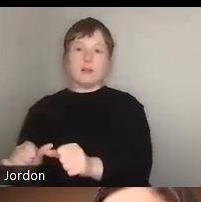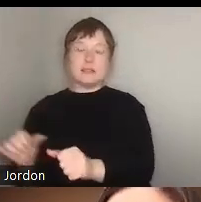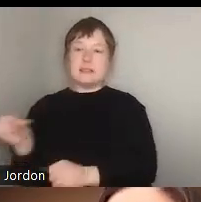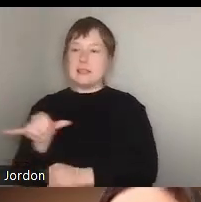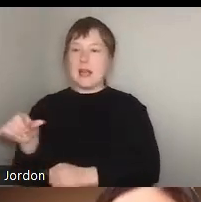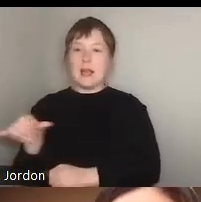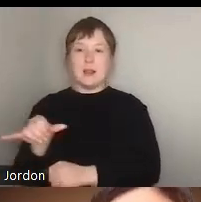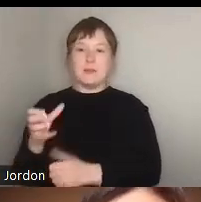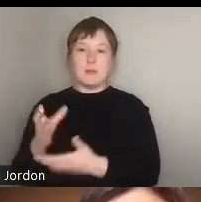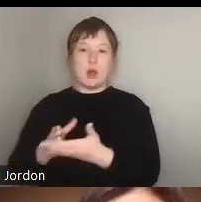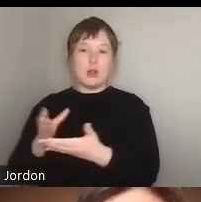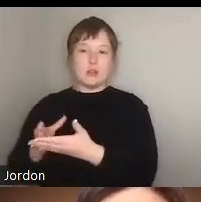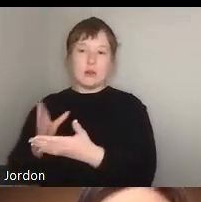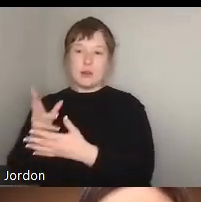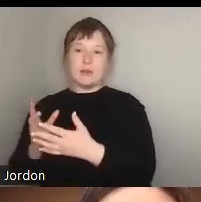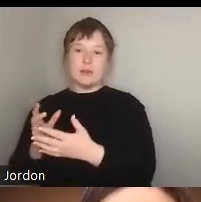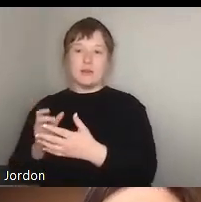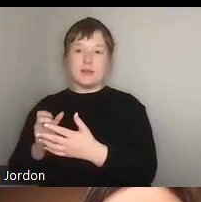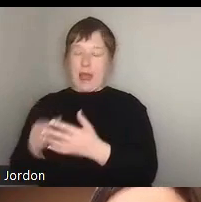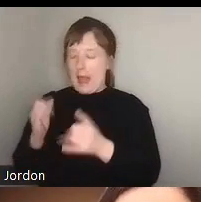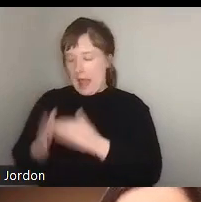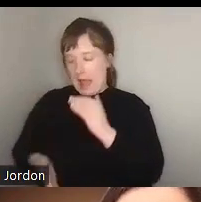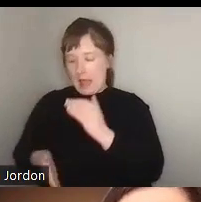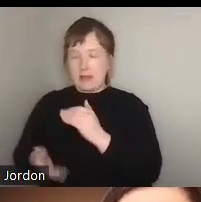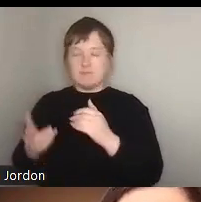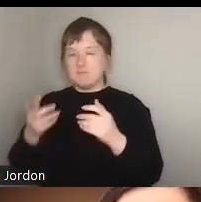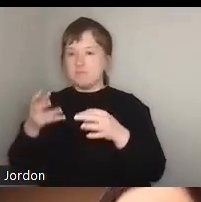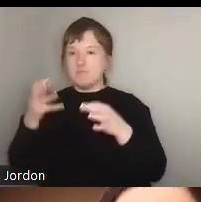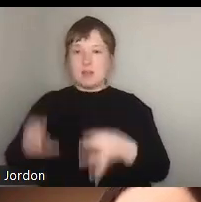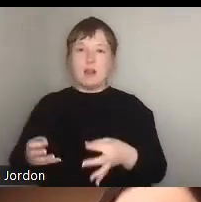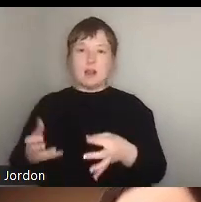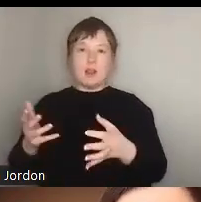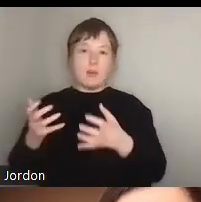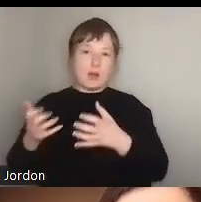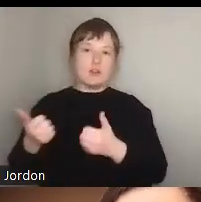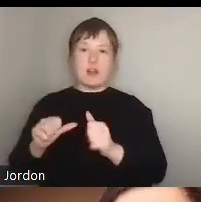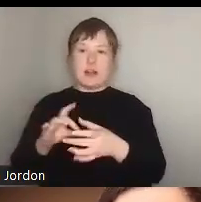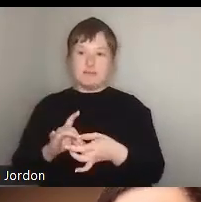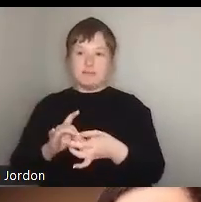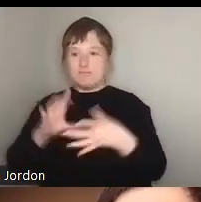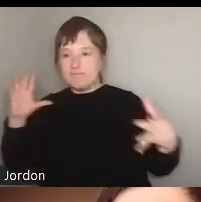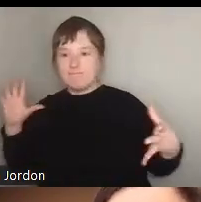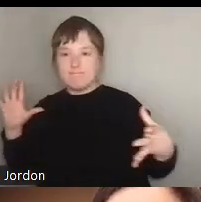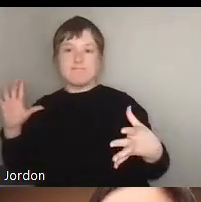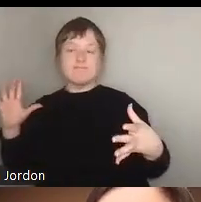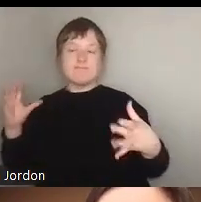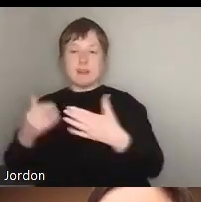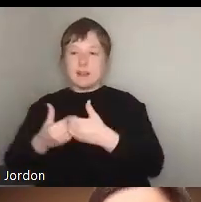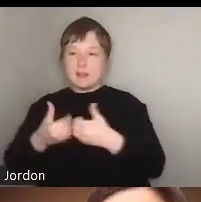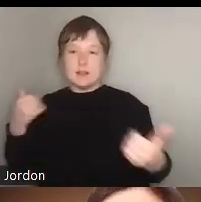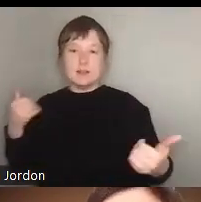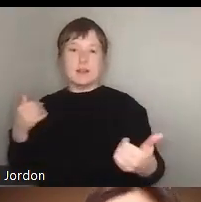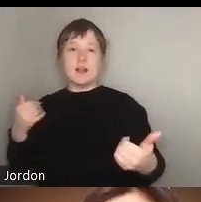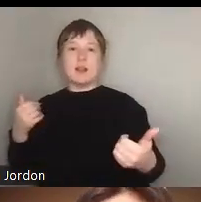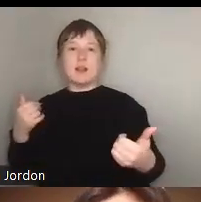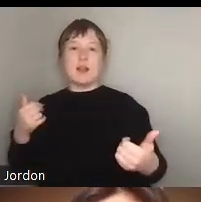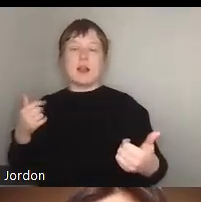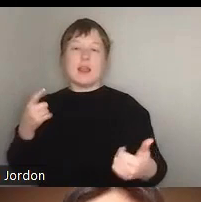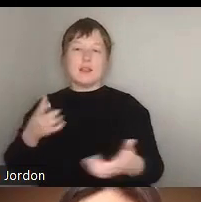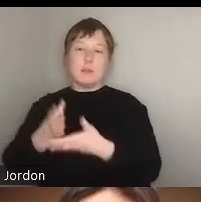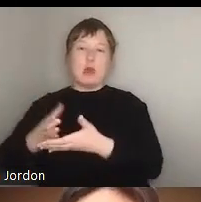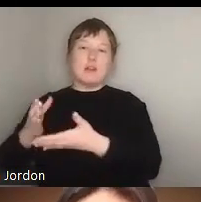will impact, that step at the end if they, decide that they want to try to get out of that relationship or that situation. These are all pieces that are going to